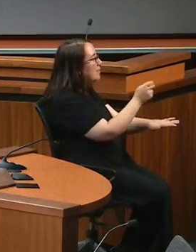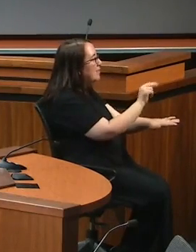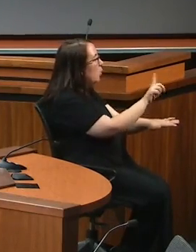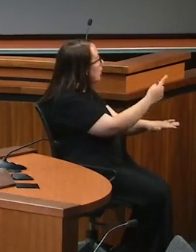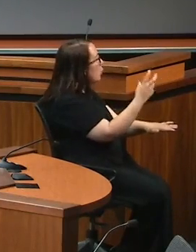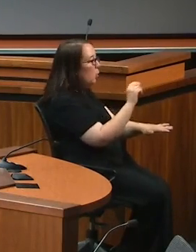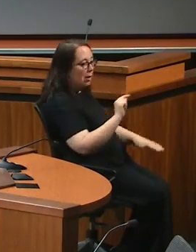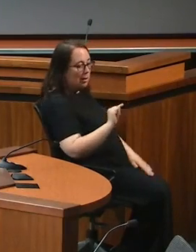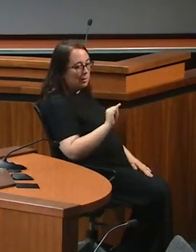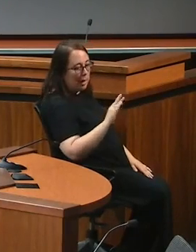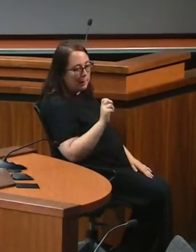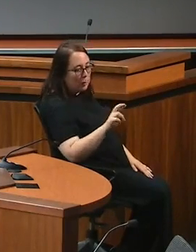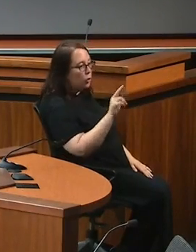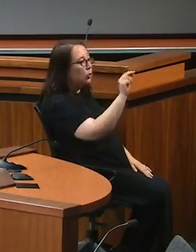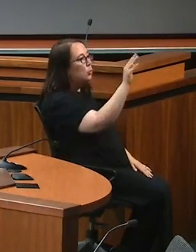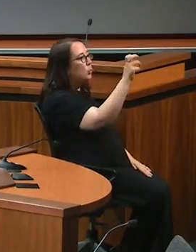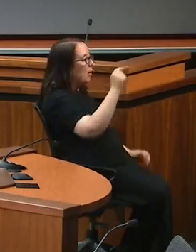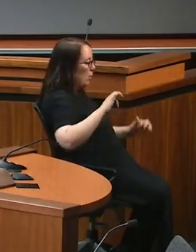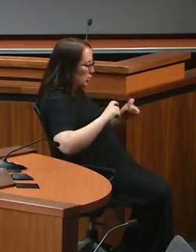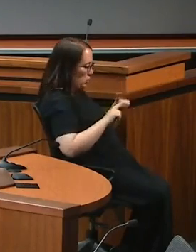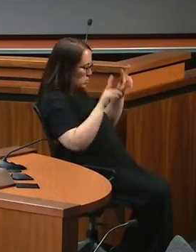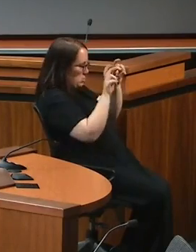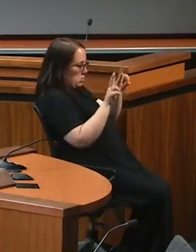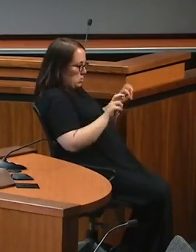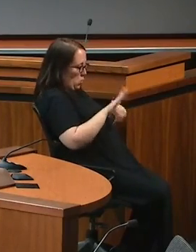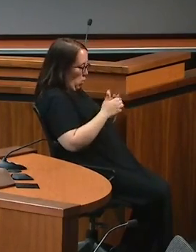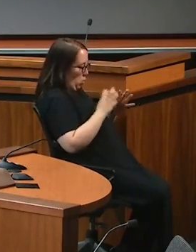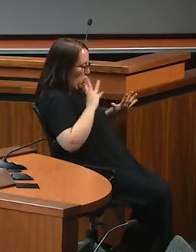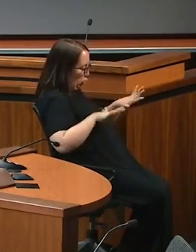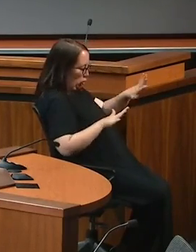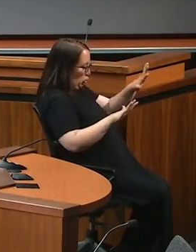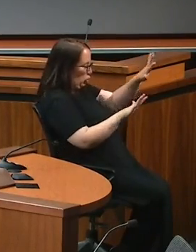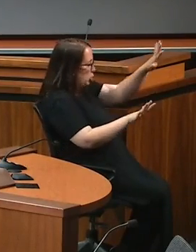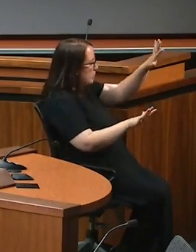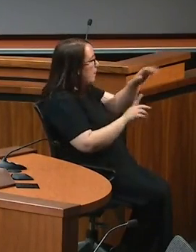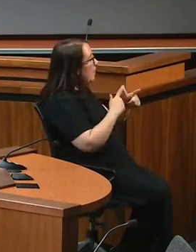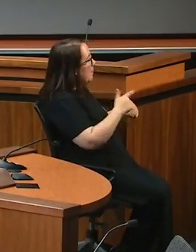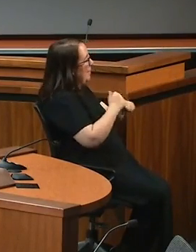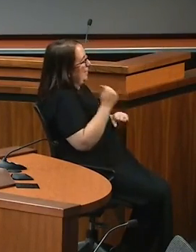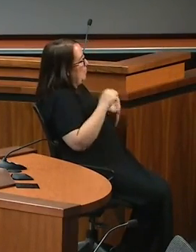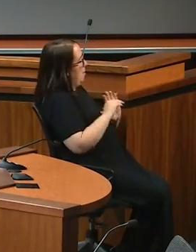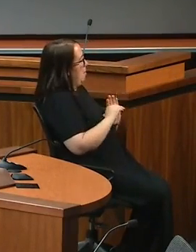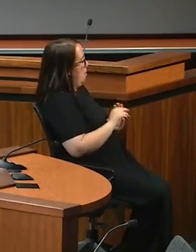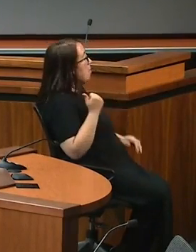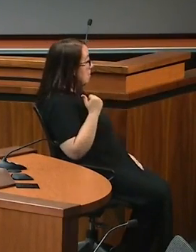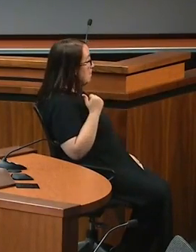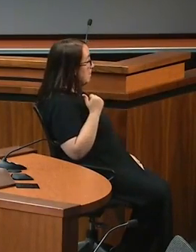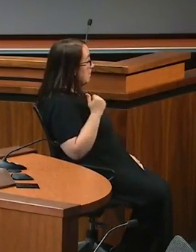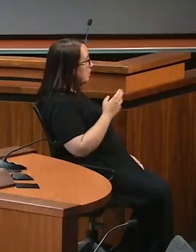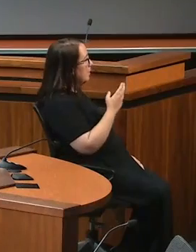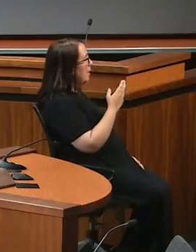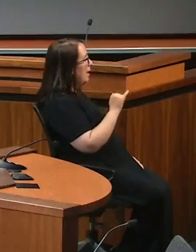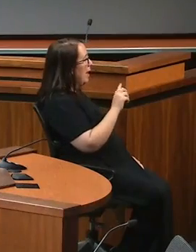the Tiber and the New Cut, and with the purpose of creating this model, this